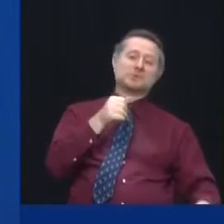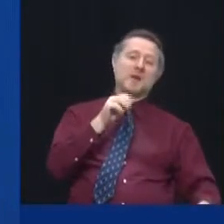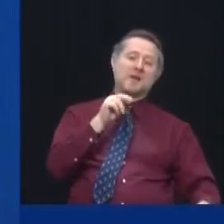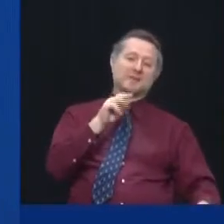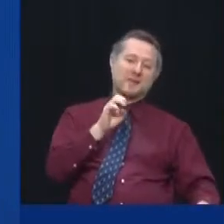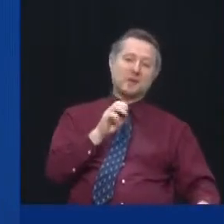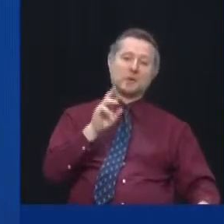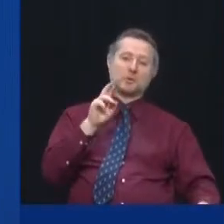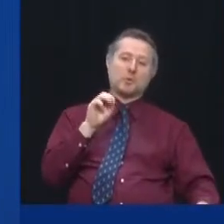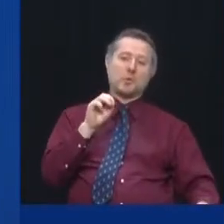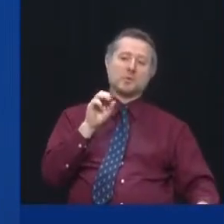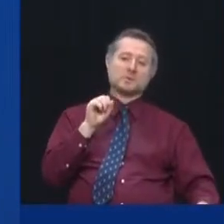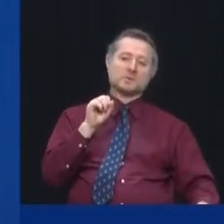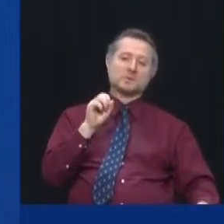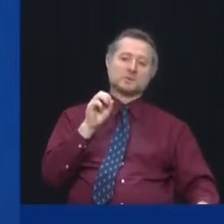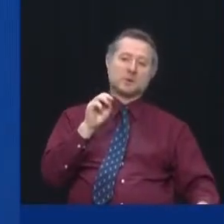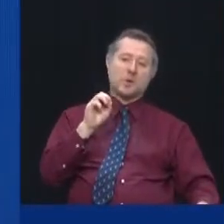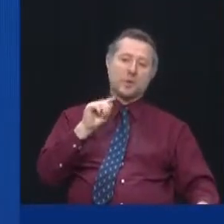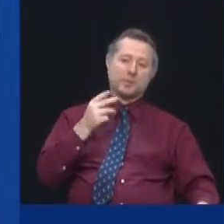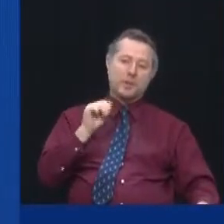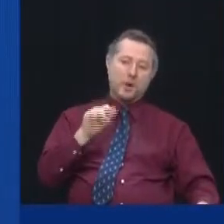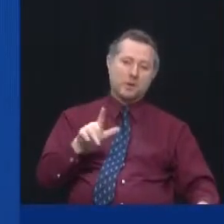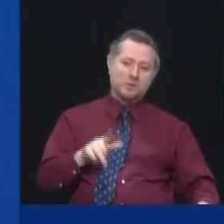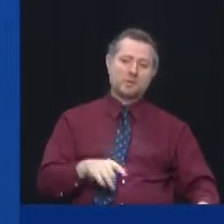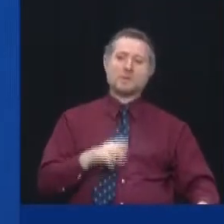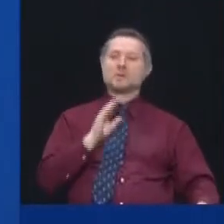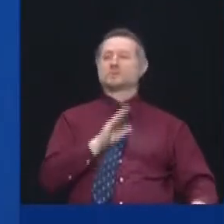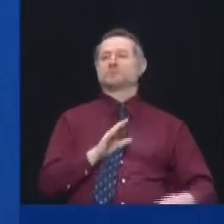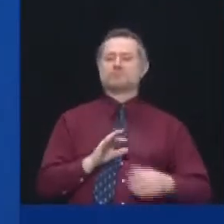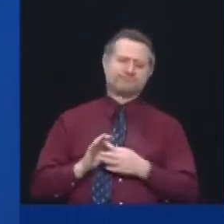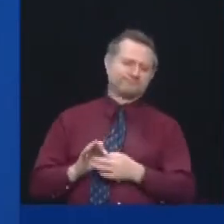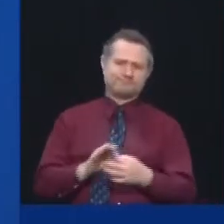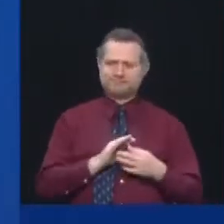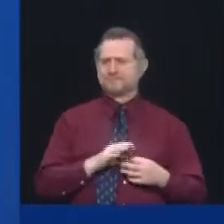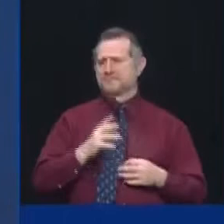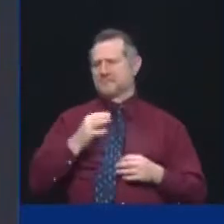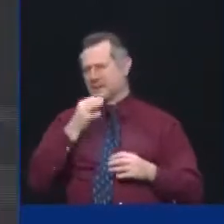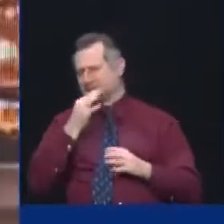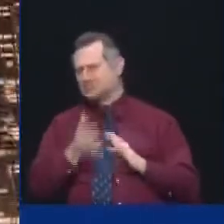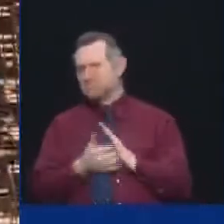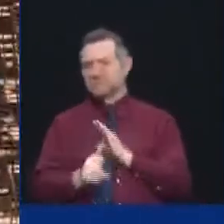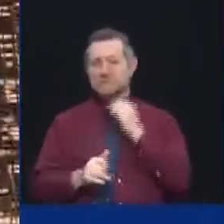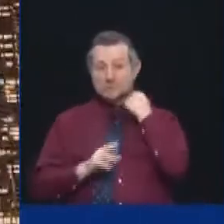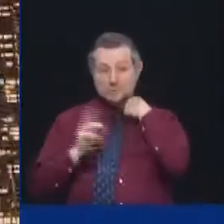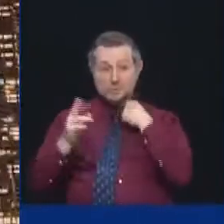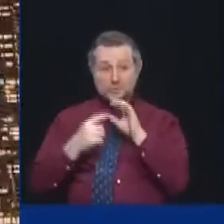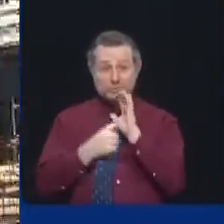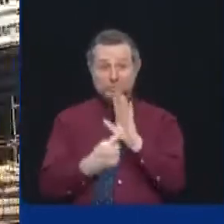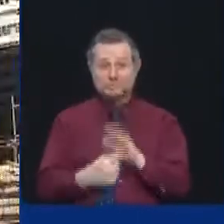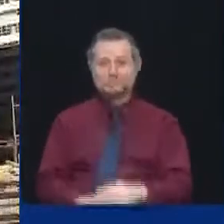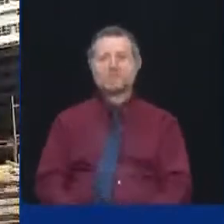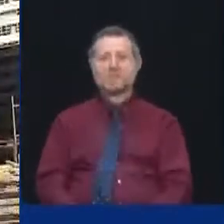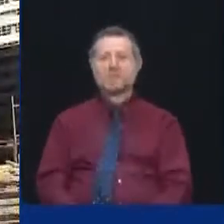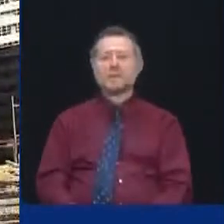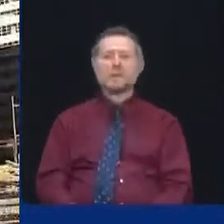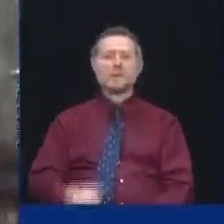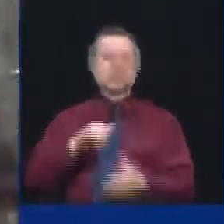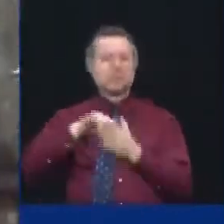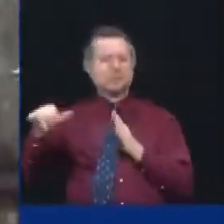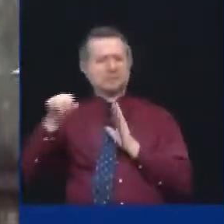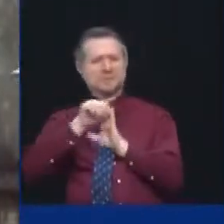the entire economy of New York, Roosevelt Island, and the Javits Center was